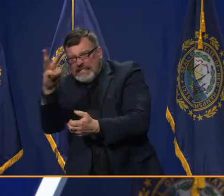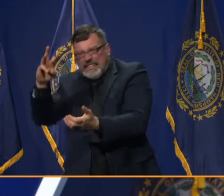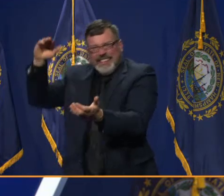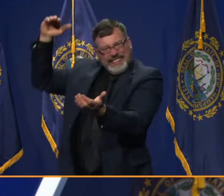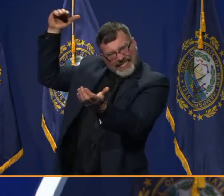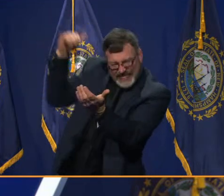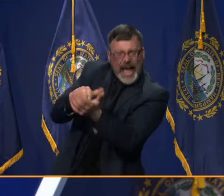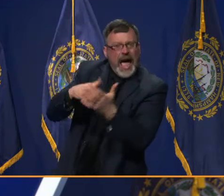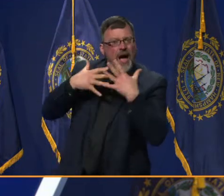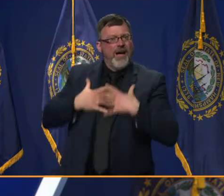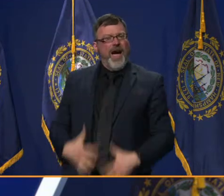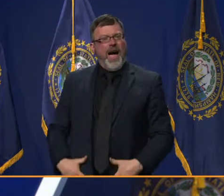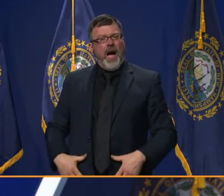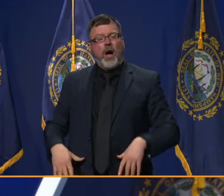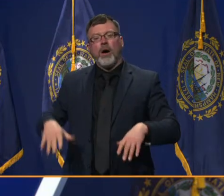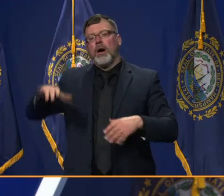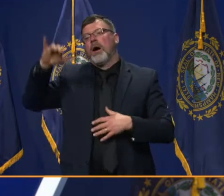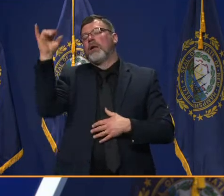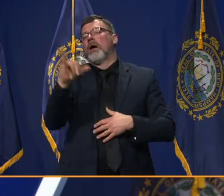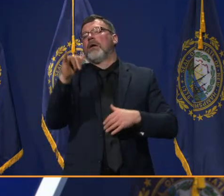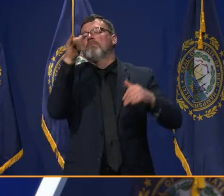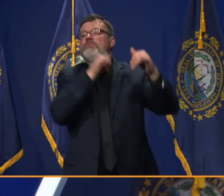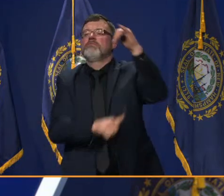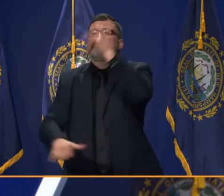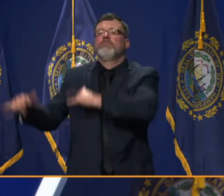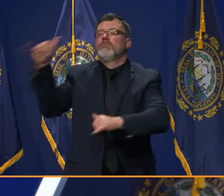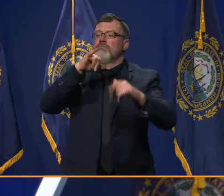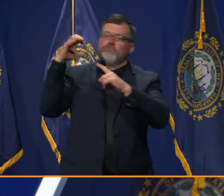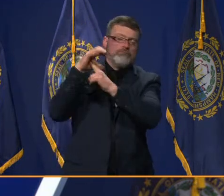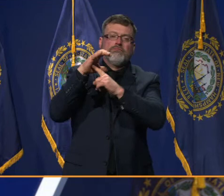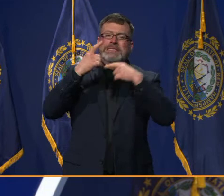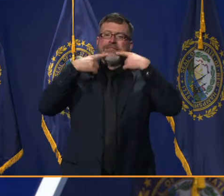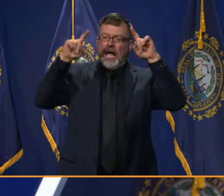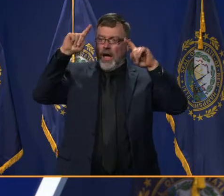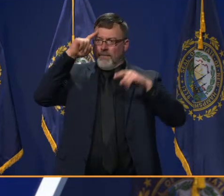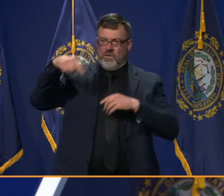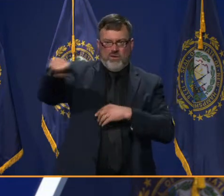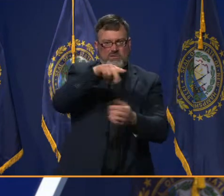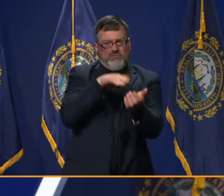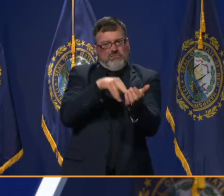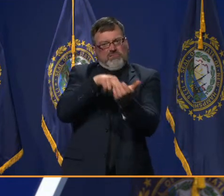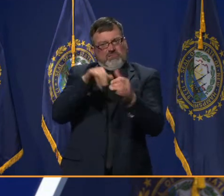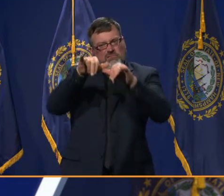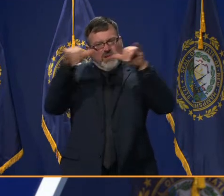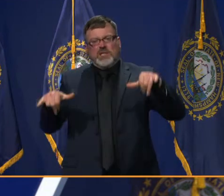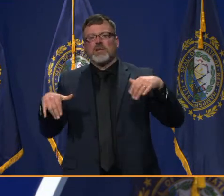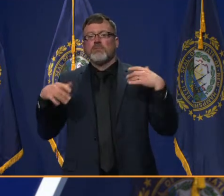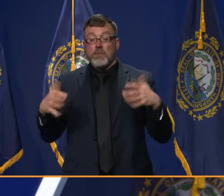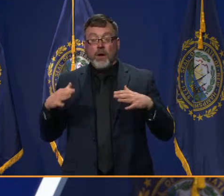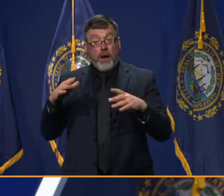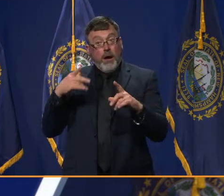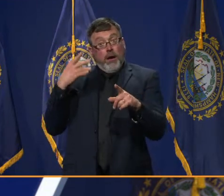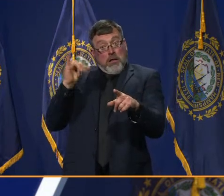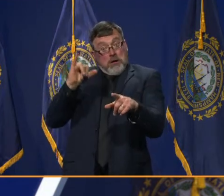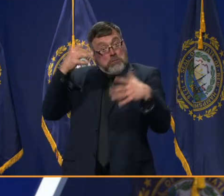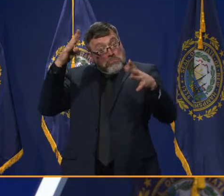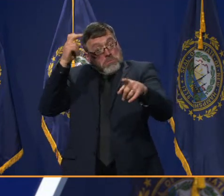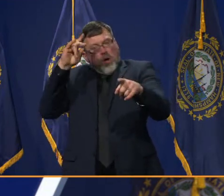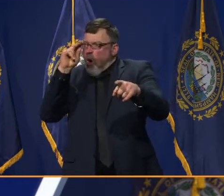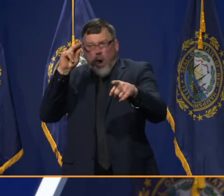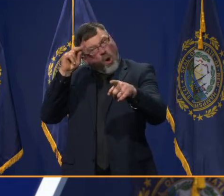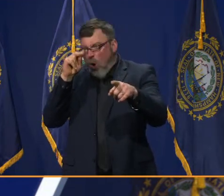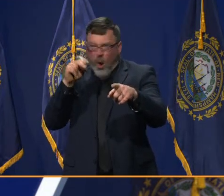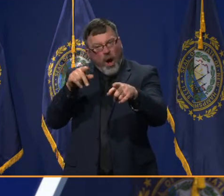an incredible success for our healthcare workers. But she wasn't done there. It was Heidi who stepped up once